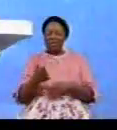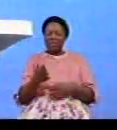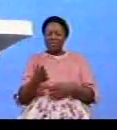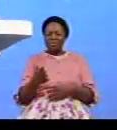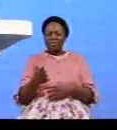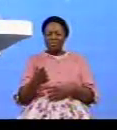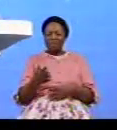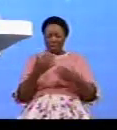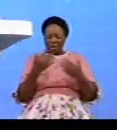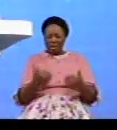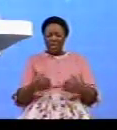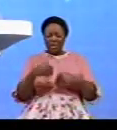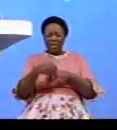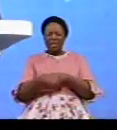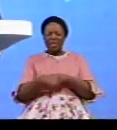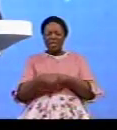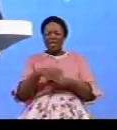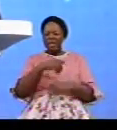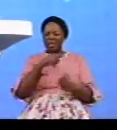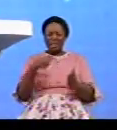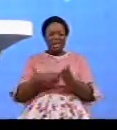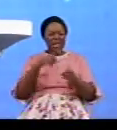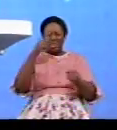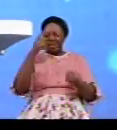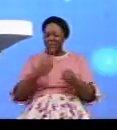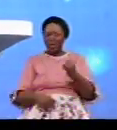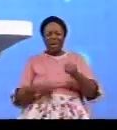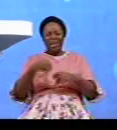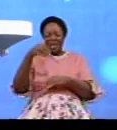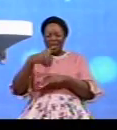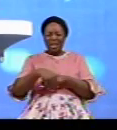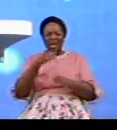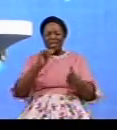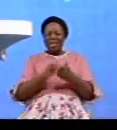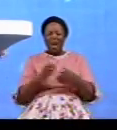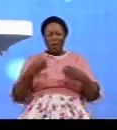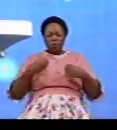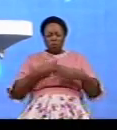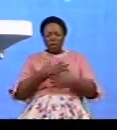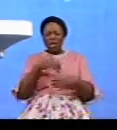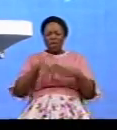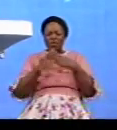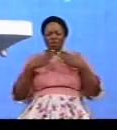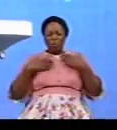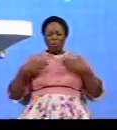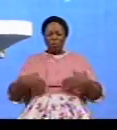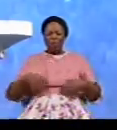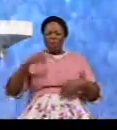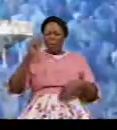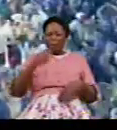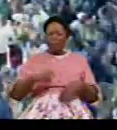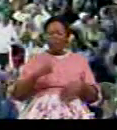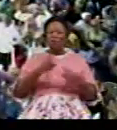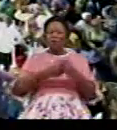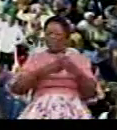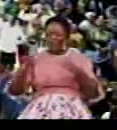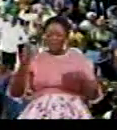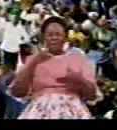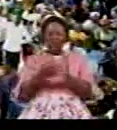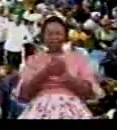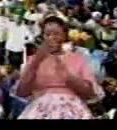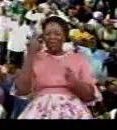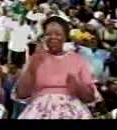tonight, the power of the Lord comes upon you now. You are healed in Jesus'